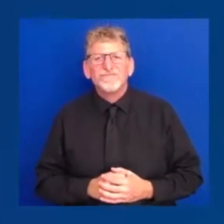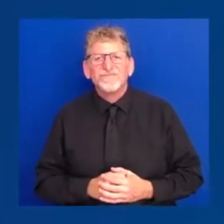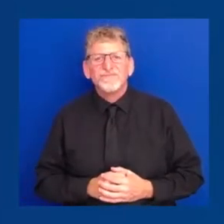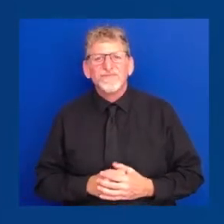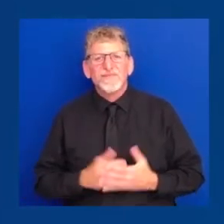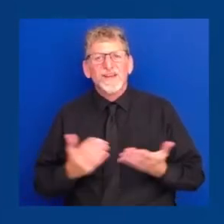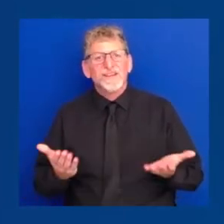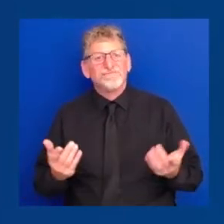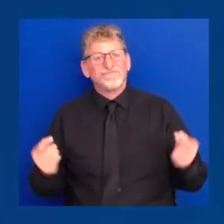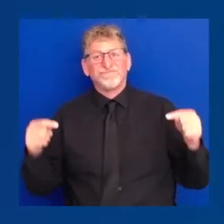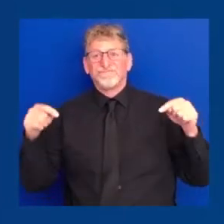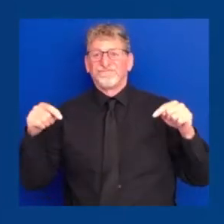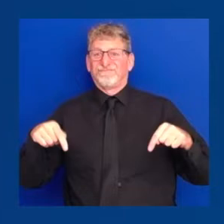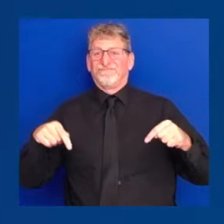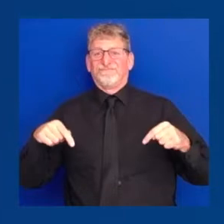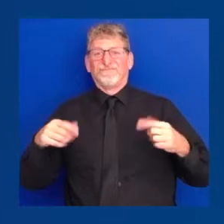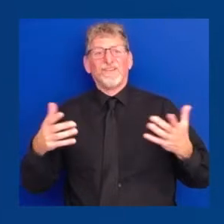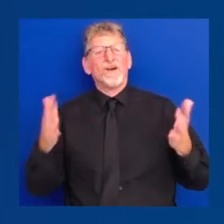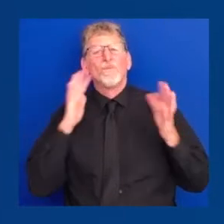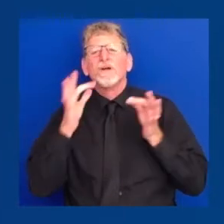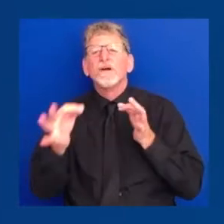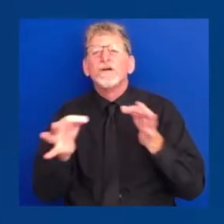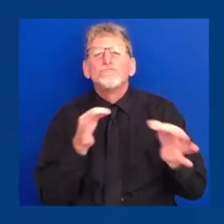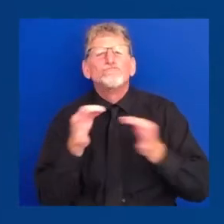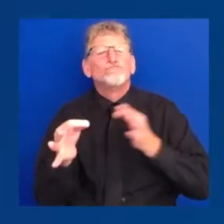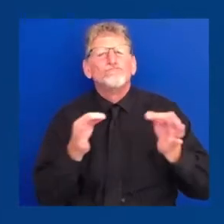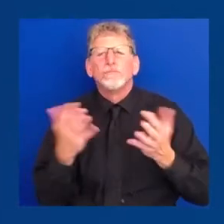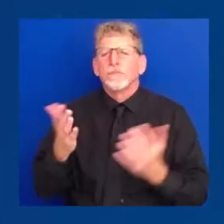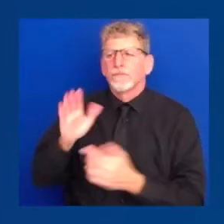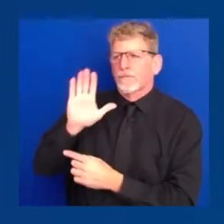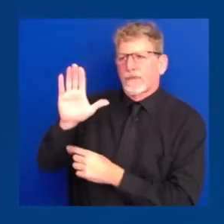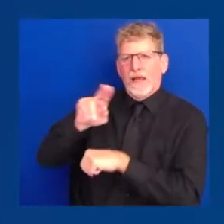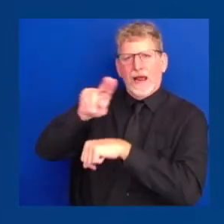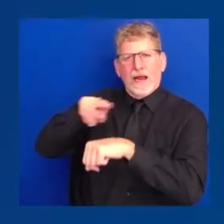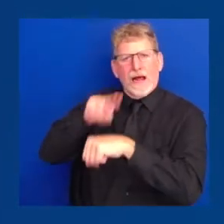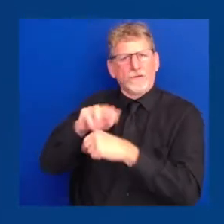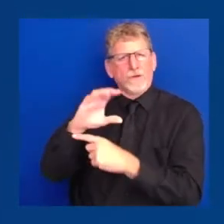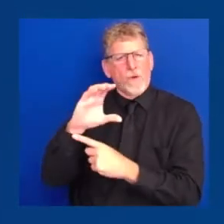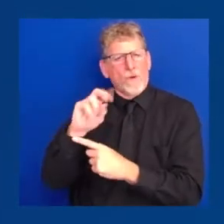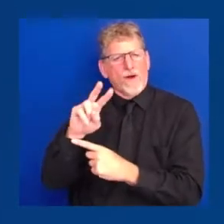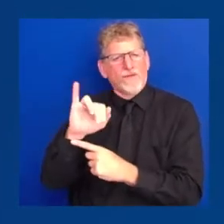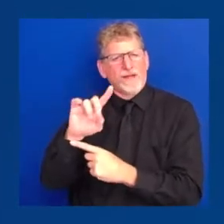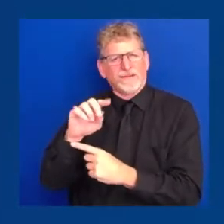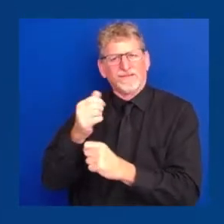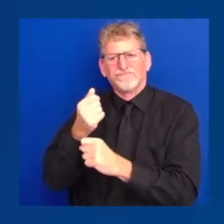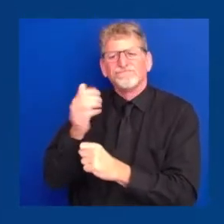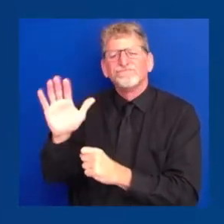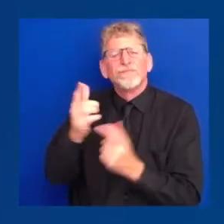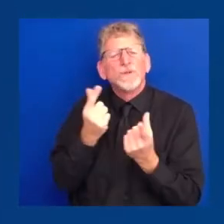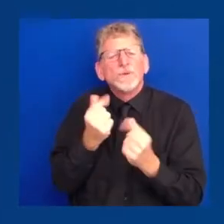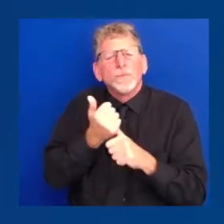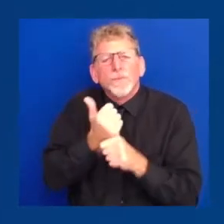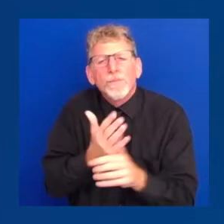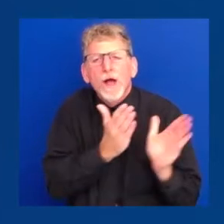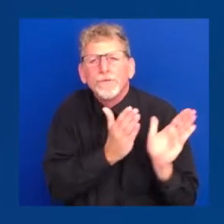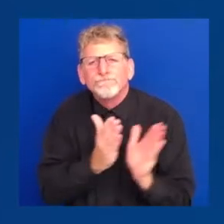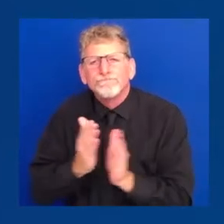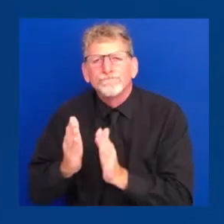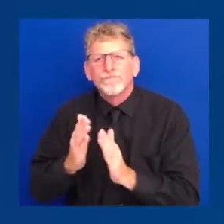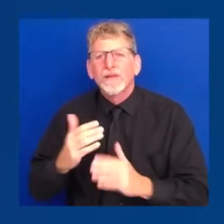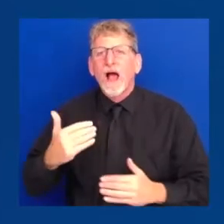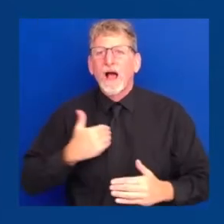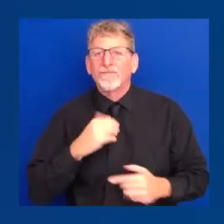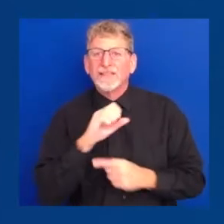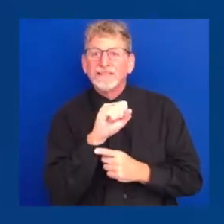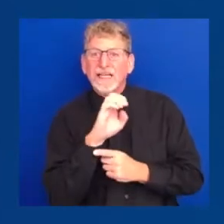Plan. Today I'm joined by Secretary Becerra, Dr. Walensky, and Dr. Fauci. We'll each deliver